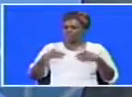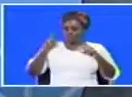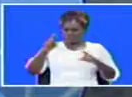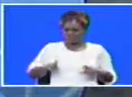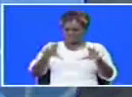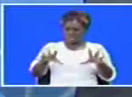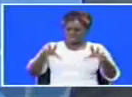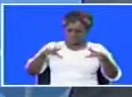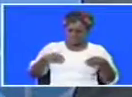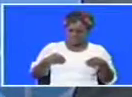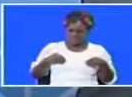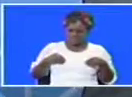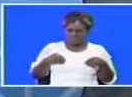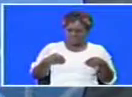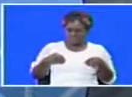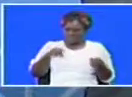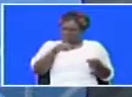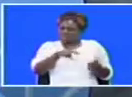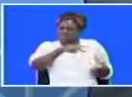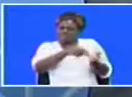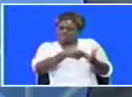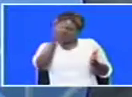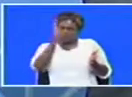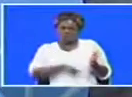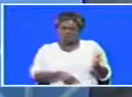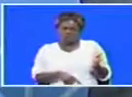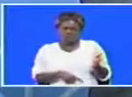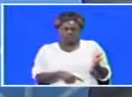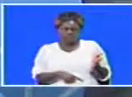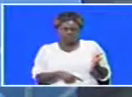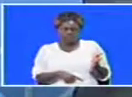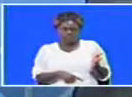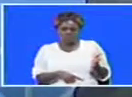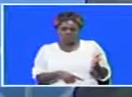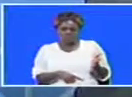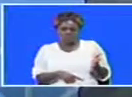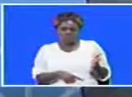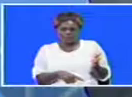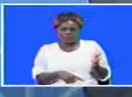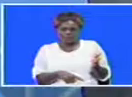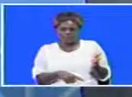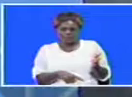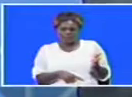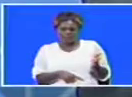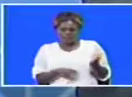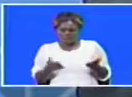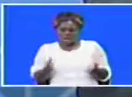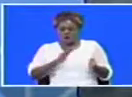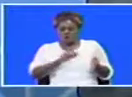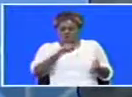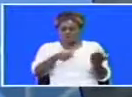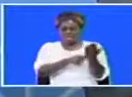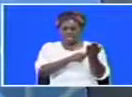associate themselves with exactly what it is that I'm getting from the premiums I've paid. So that's why we dubbed the cover